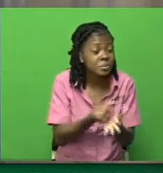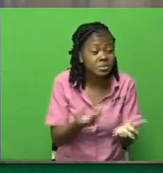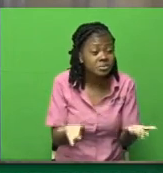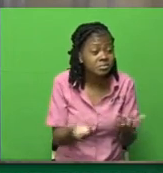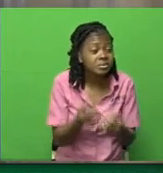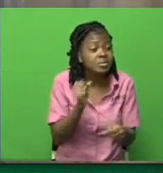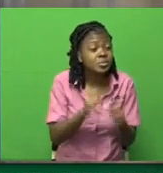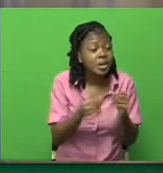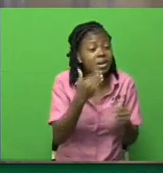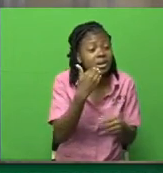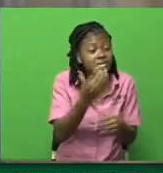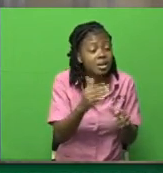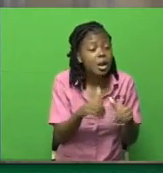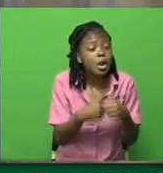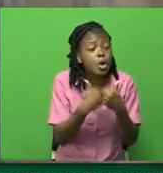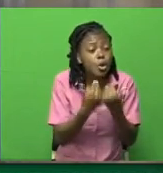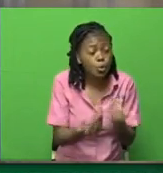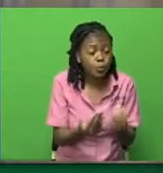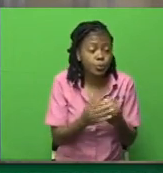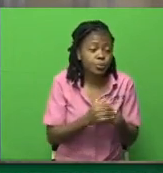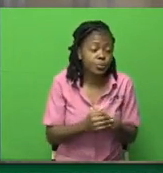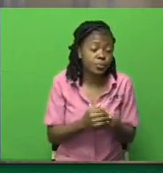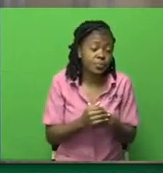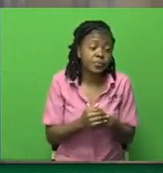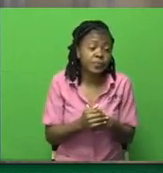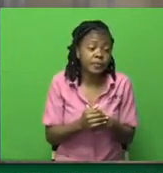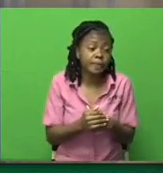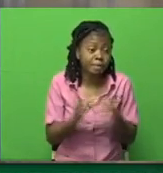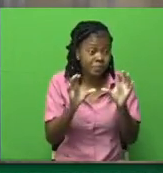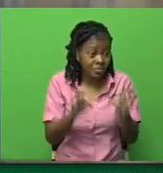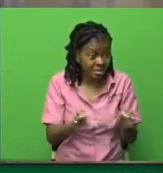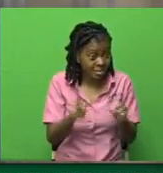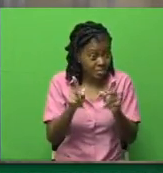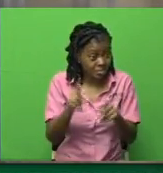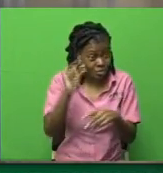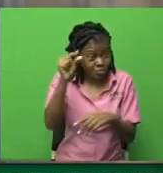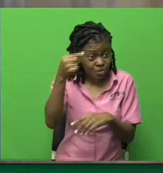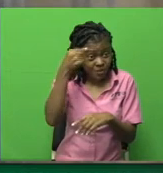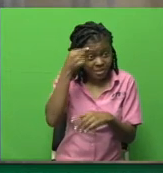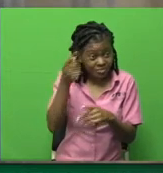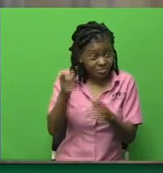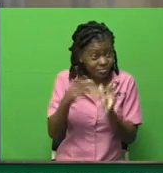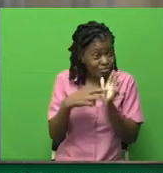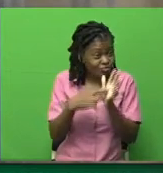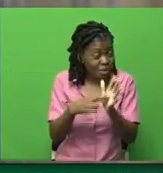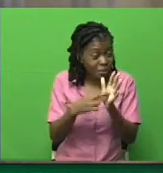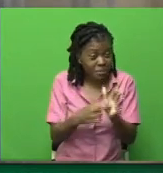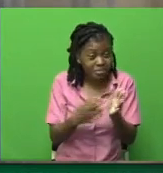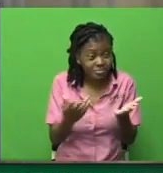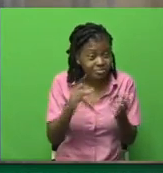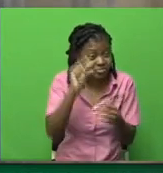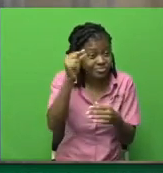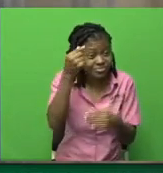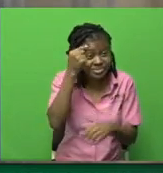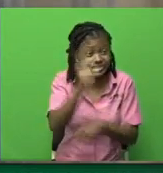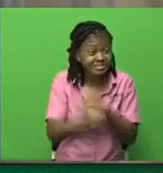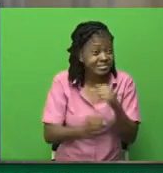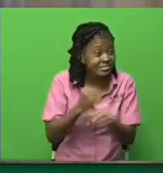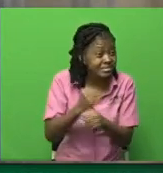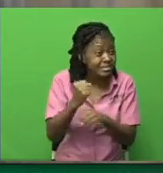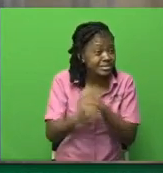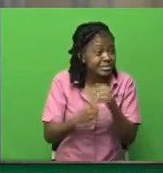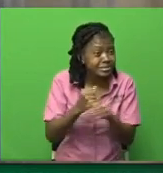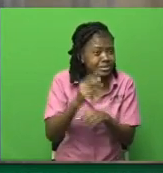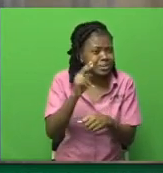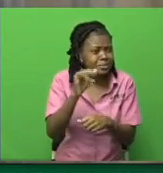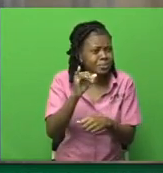can a person be a government nominee representing a minister in his government for years on that board and overnight he's